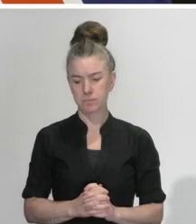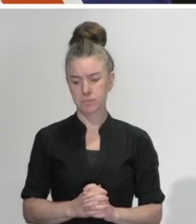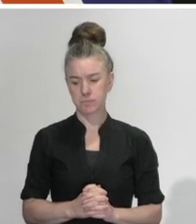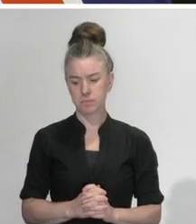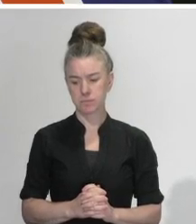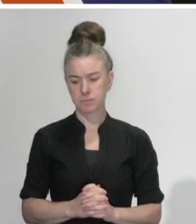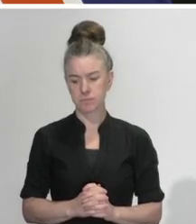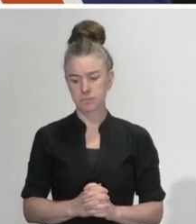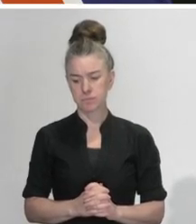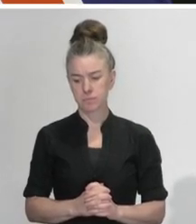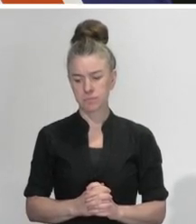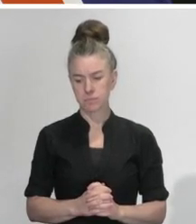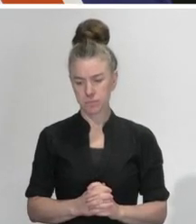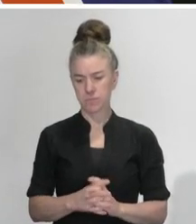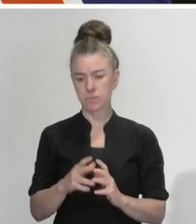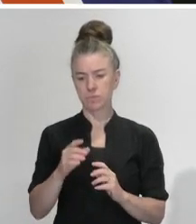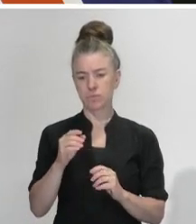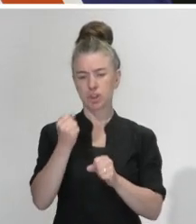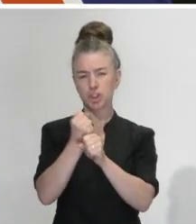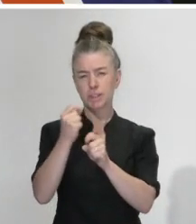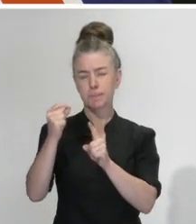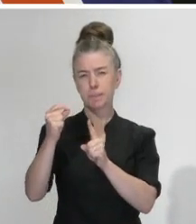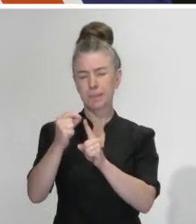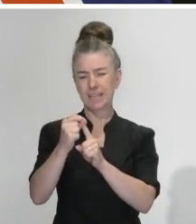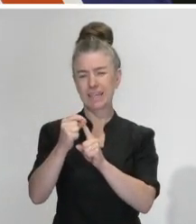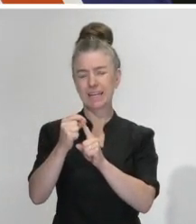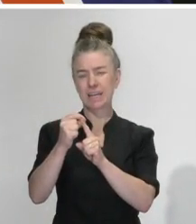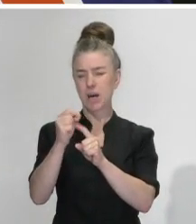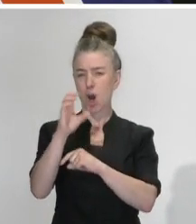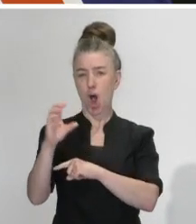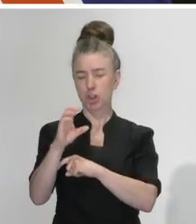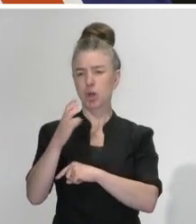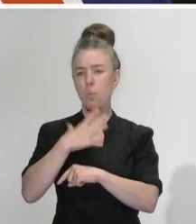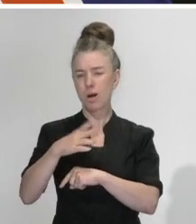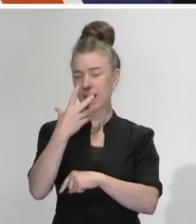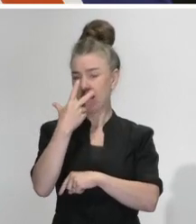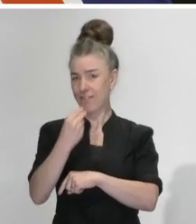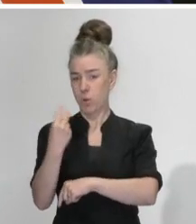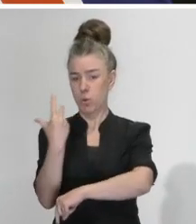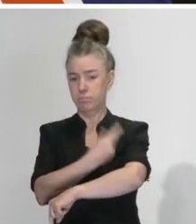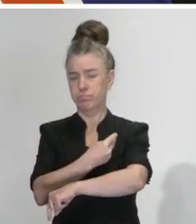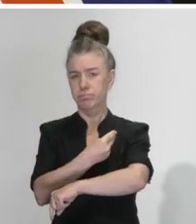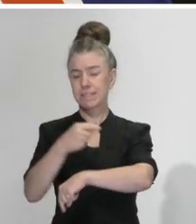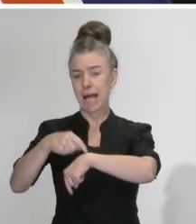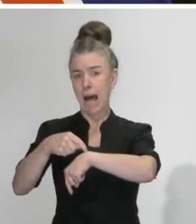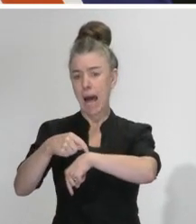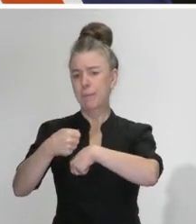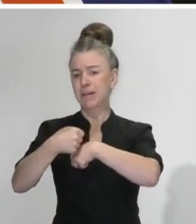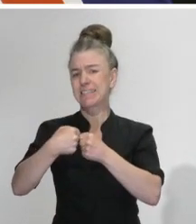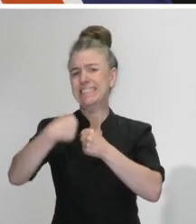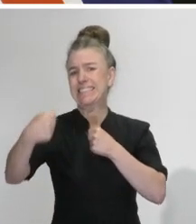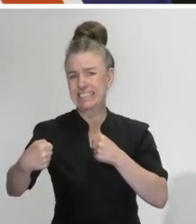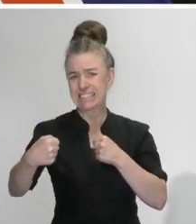to get the flu vaccine deadline extended until the end of April. Is this being considered? It's being considered. What we are focusing